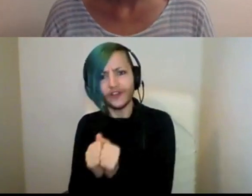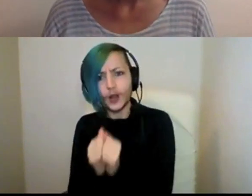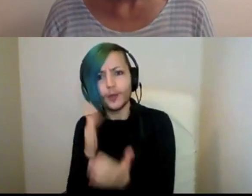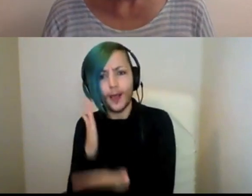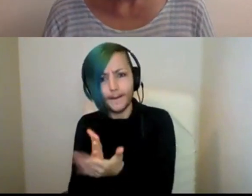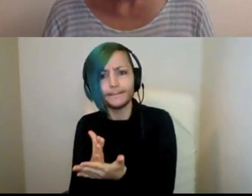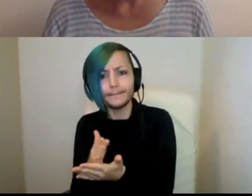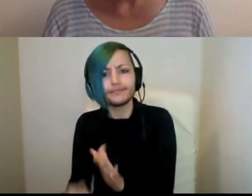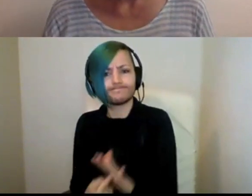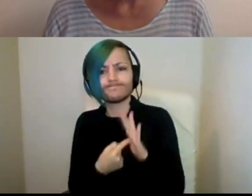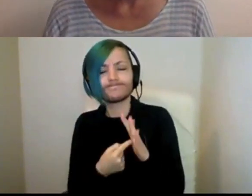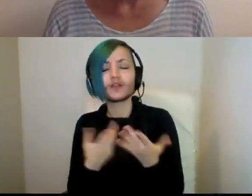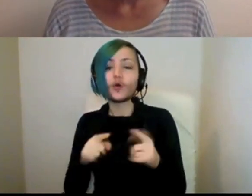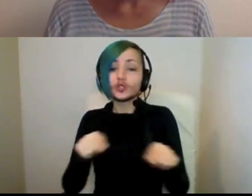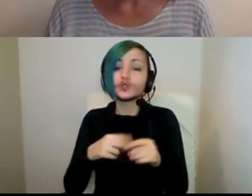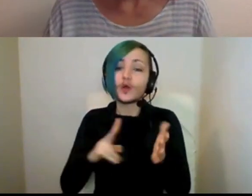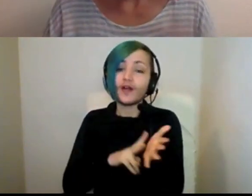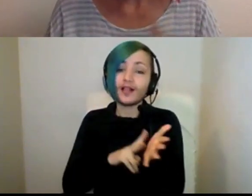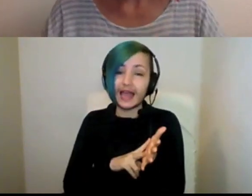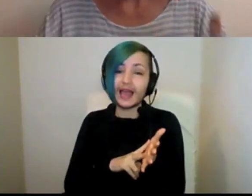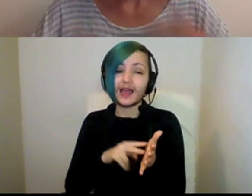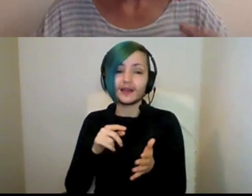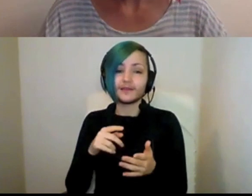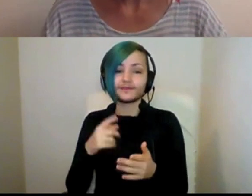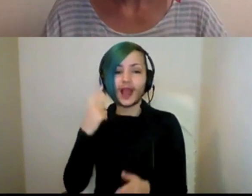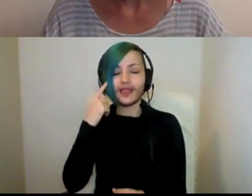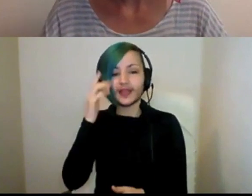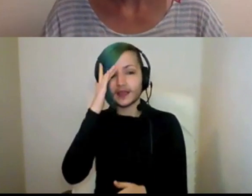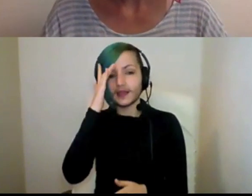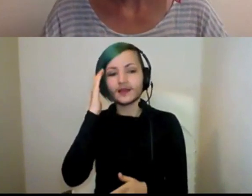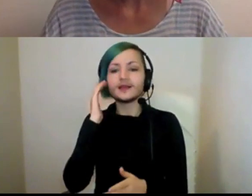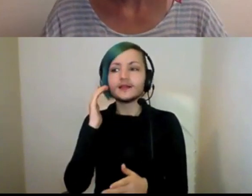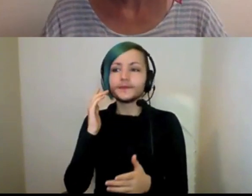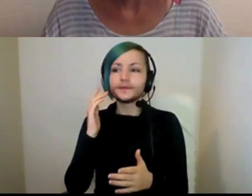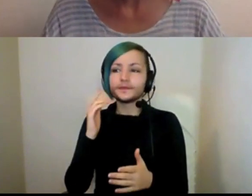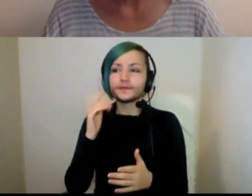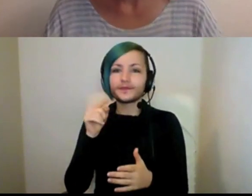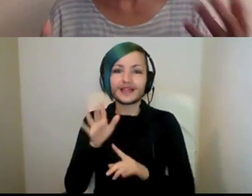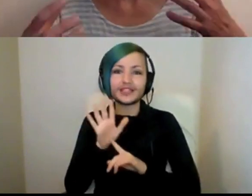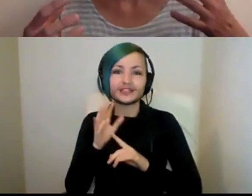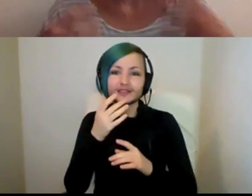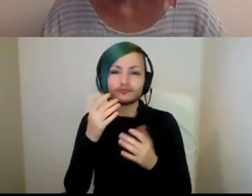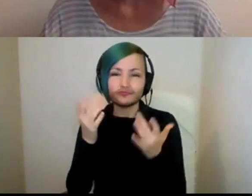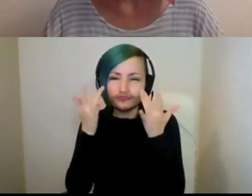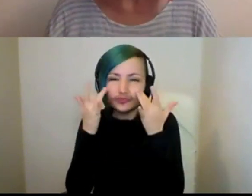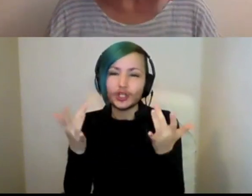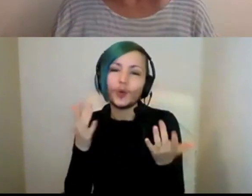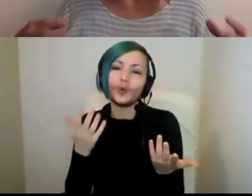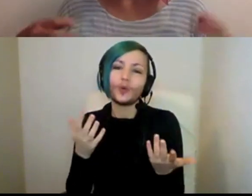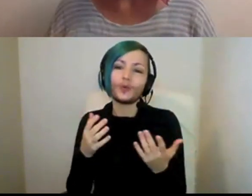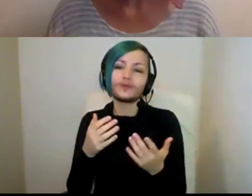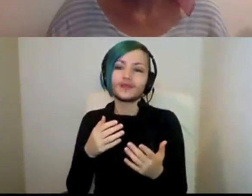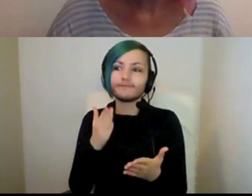show, like I said, I think we've been deprived of having input from the art world. So hearing comments from curators